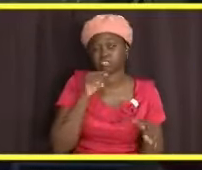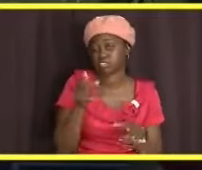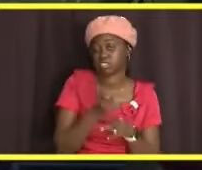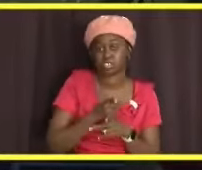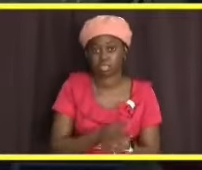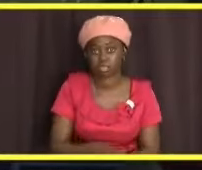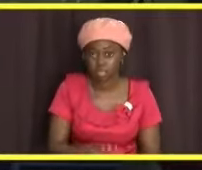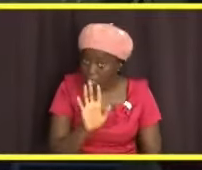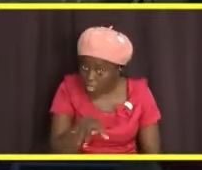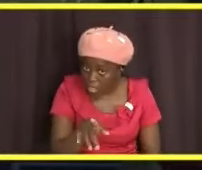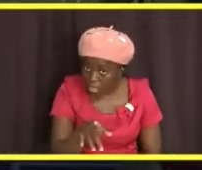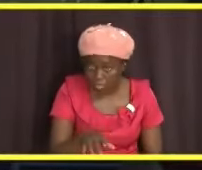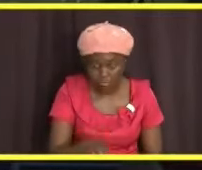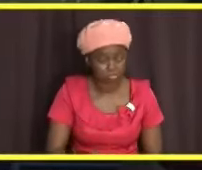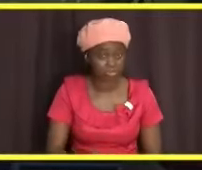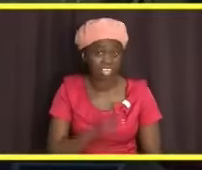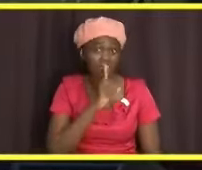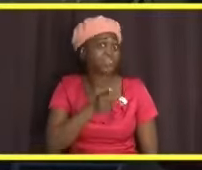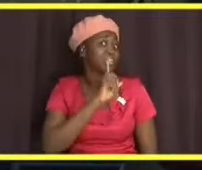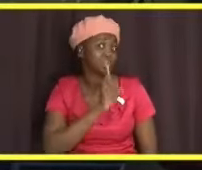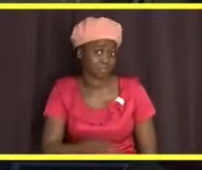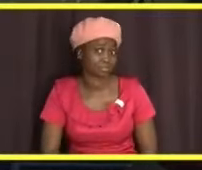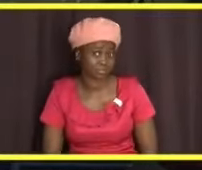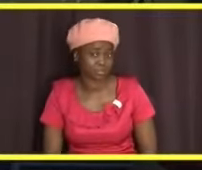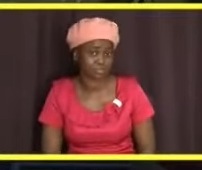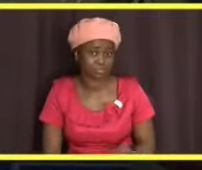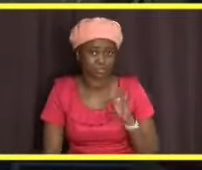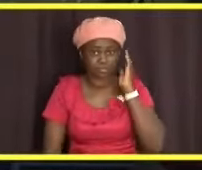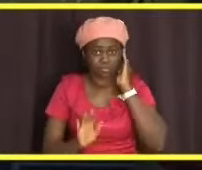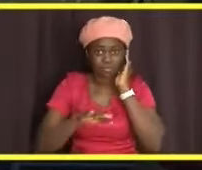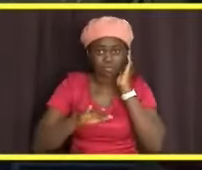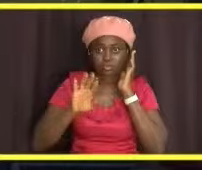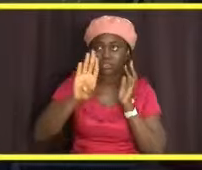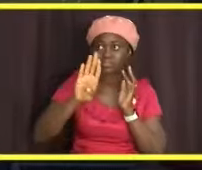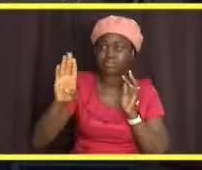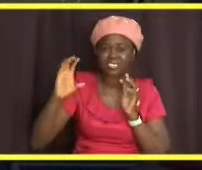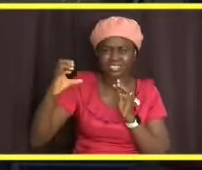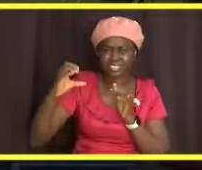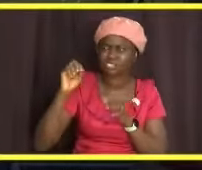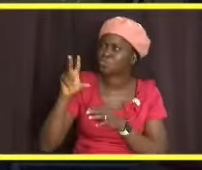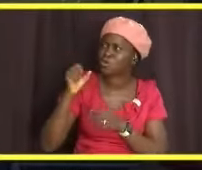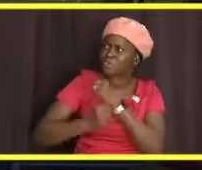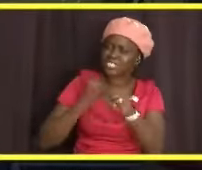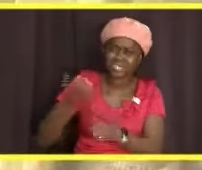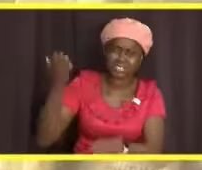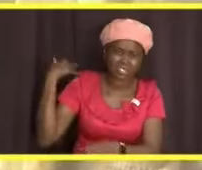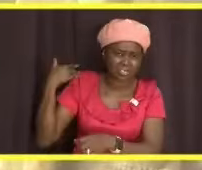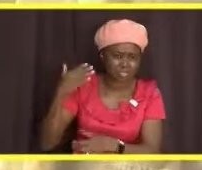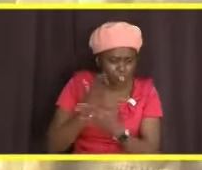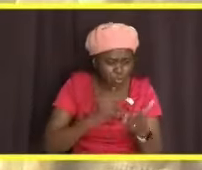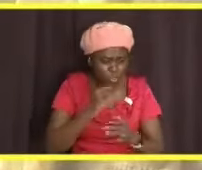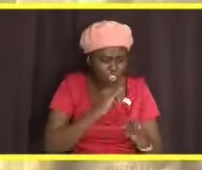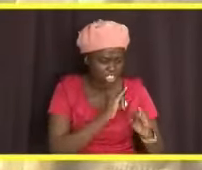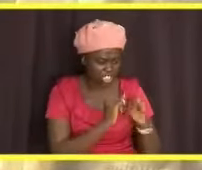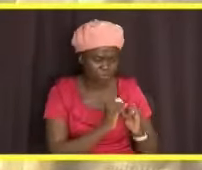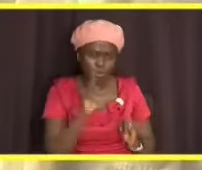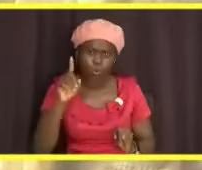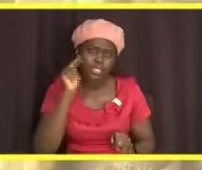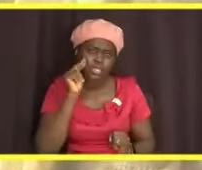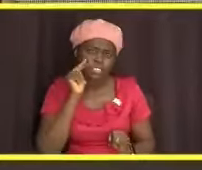Somebody said that one on BBC some years ago. I was interviewing a